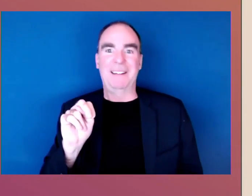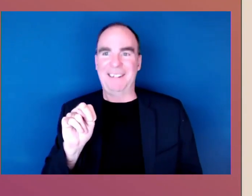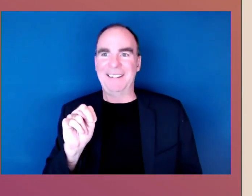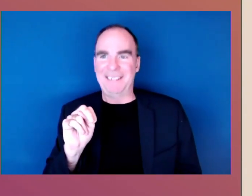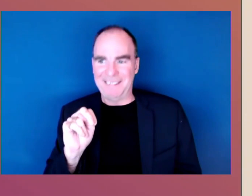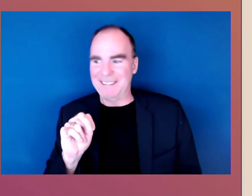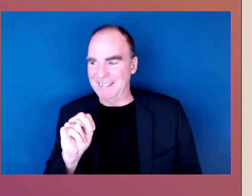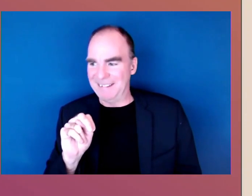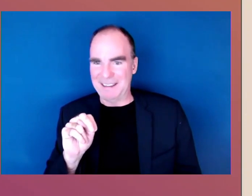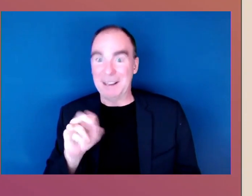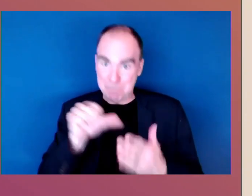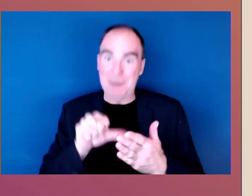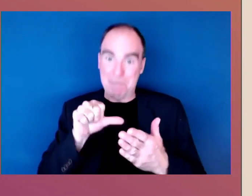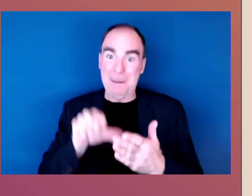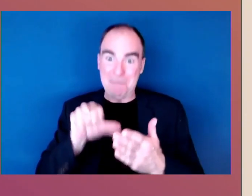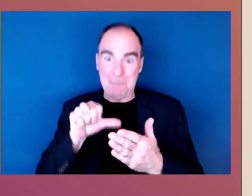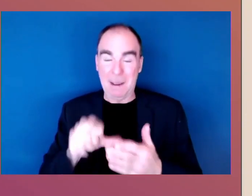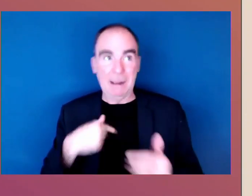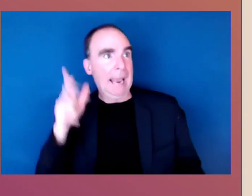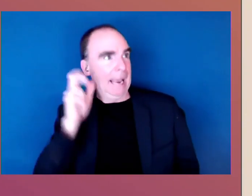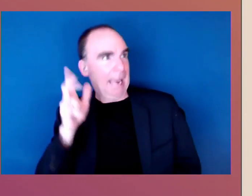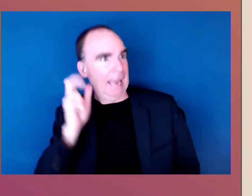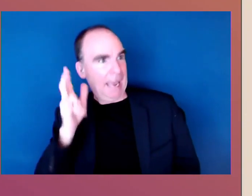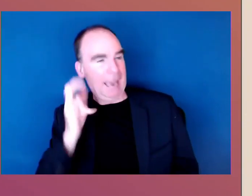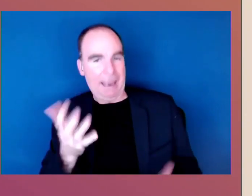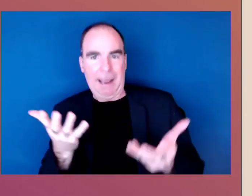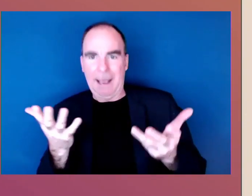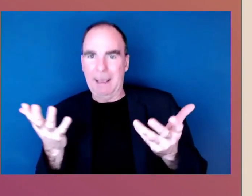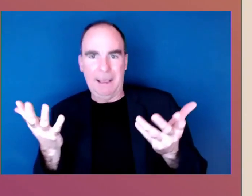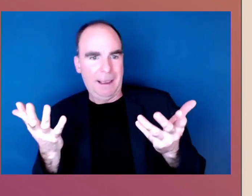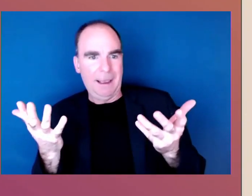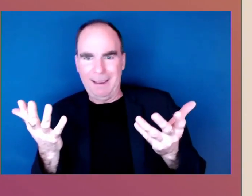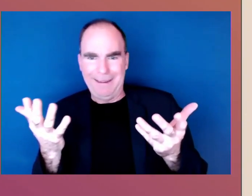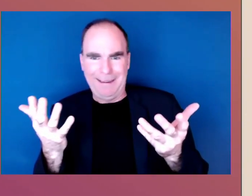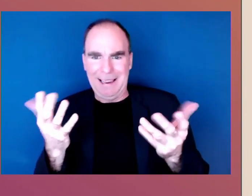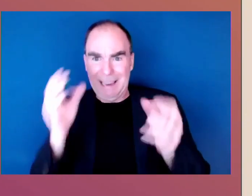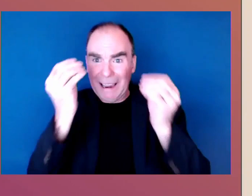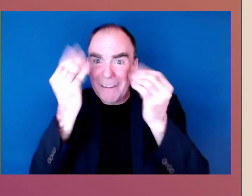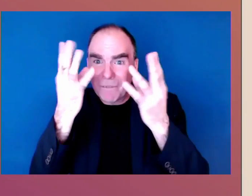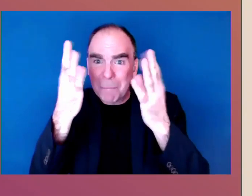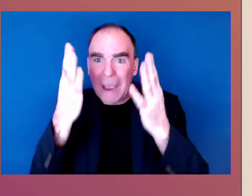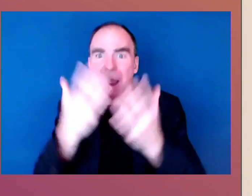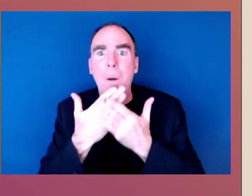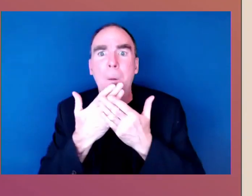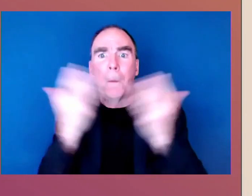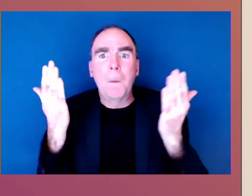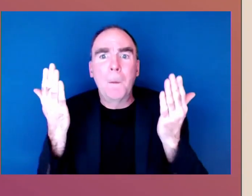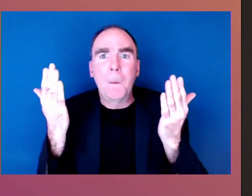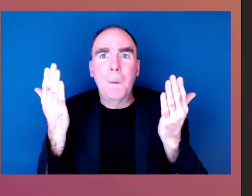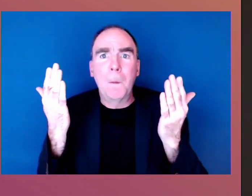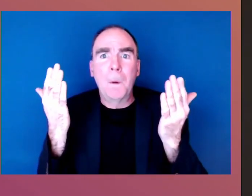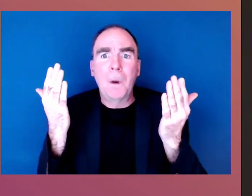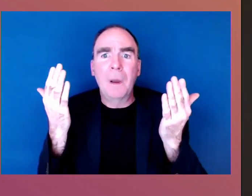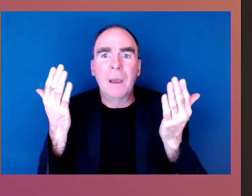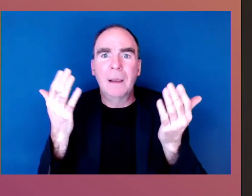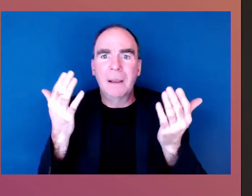Keeps reading buttons, buttons, buttons, buttons, because there is no text information associated with these buttons. This